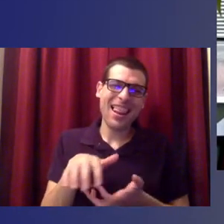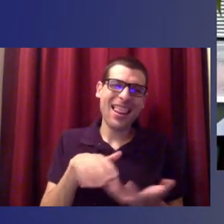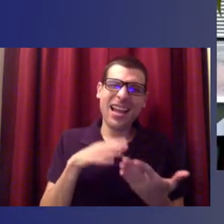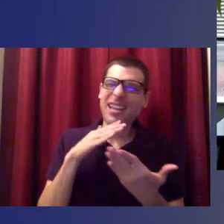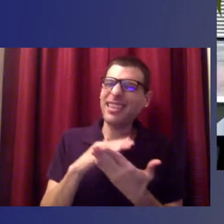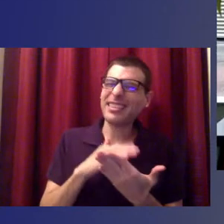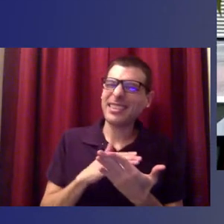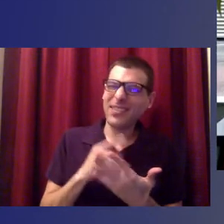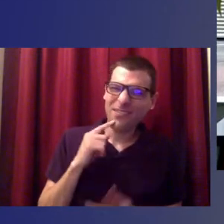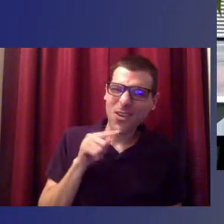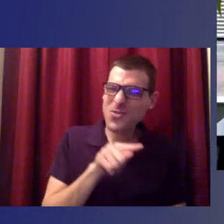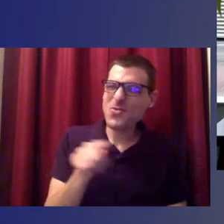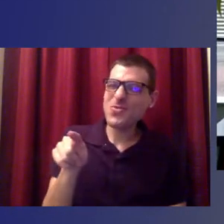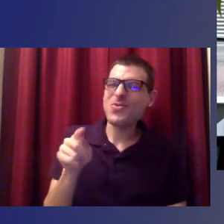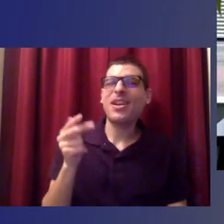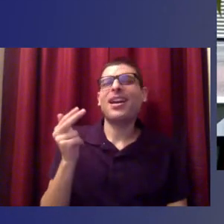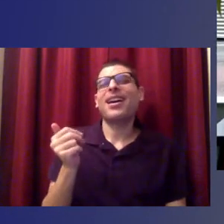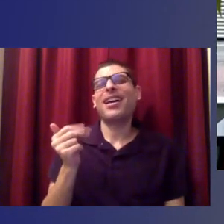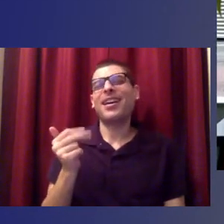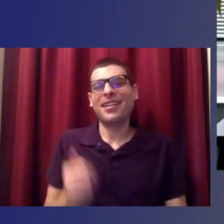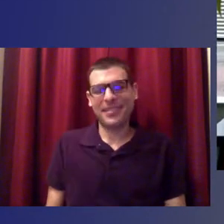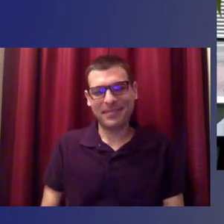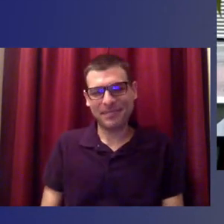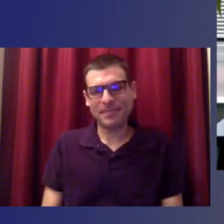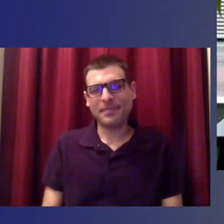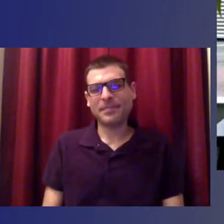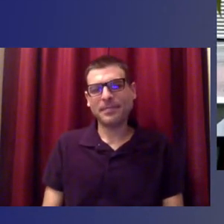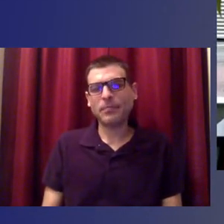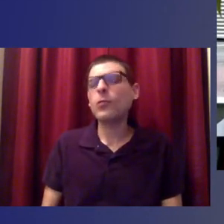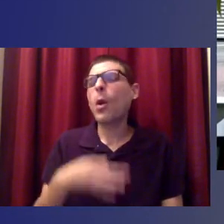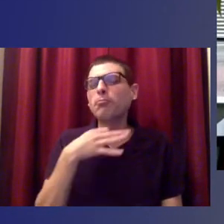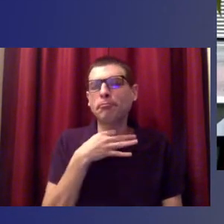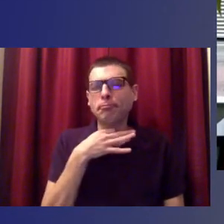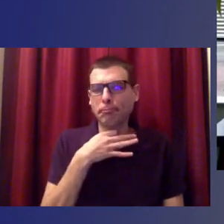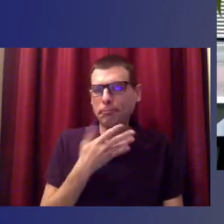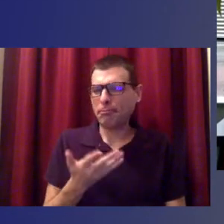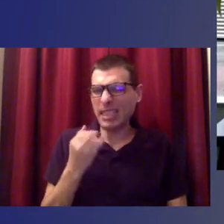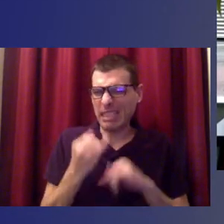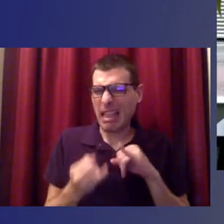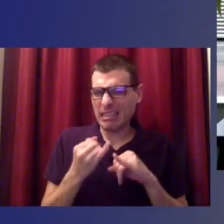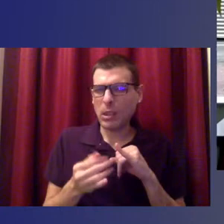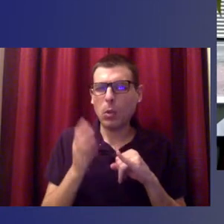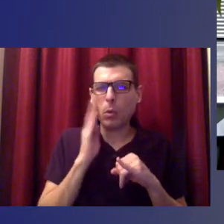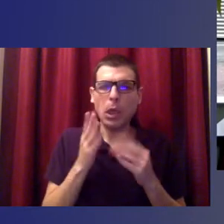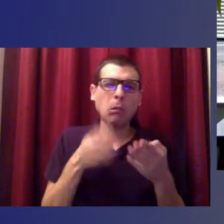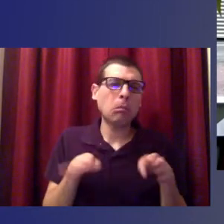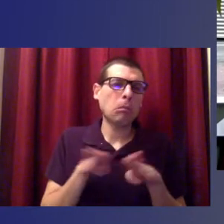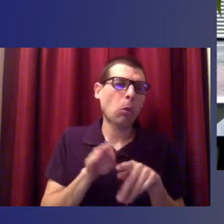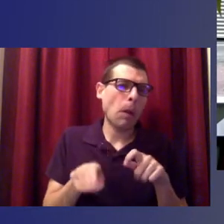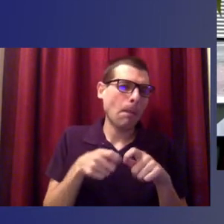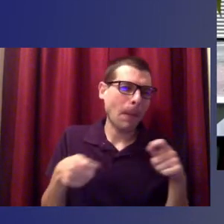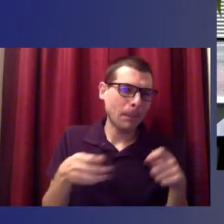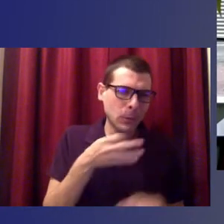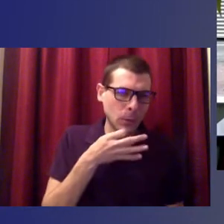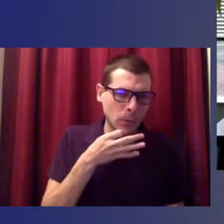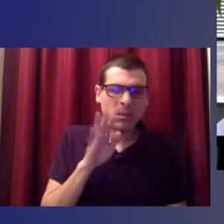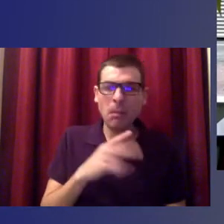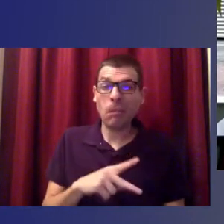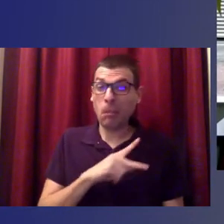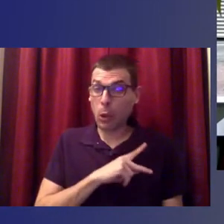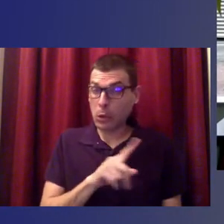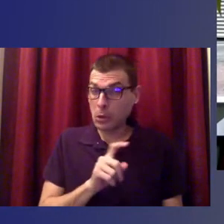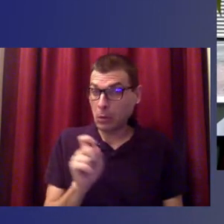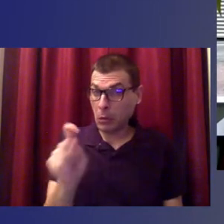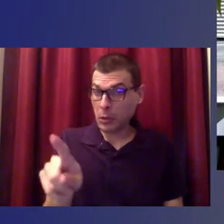lesson for many different environments. Before we wrap up, just it's a little bit of a personal question, but